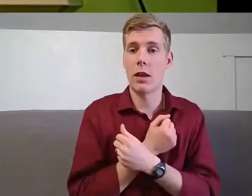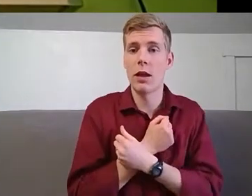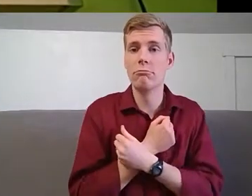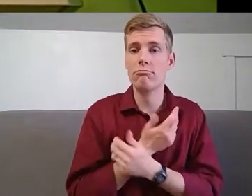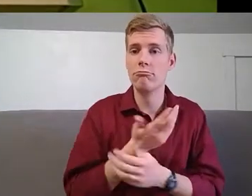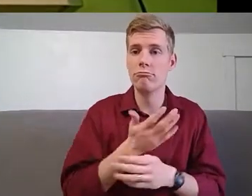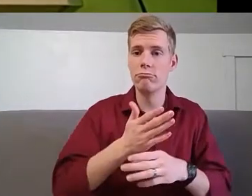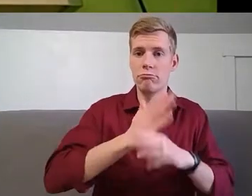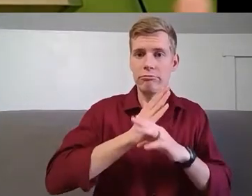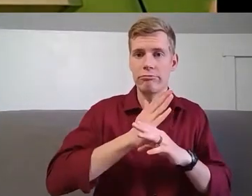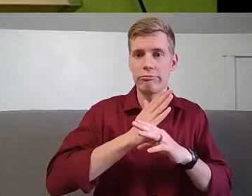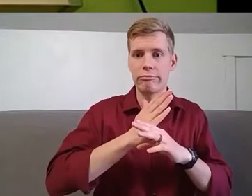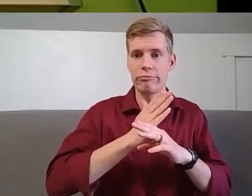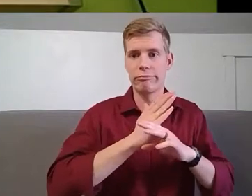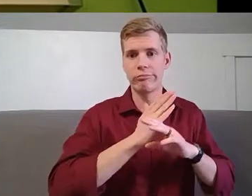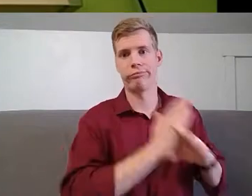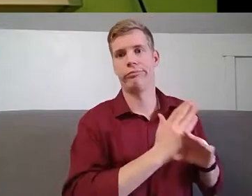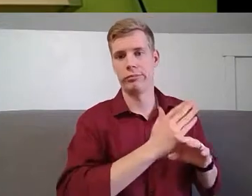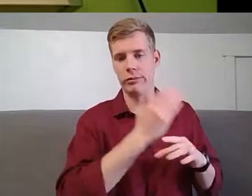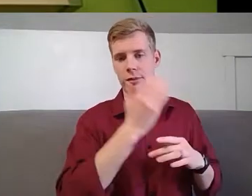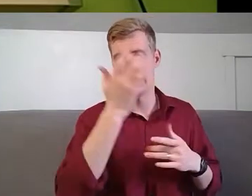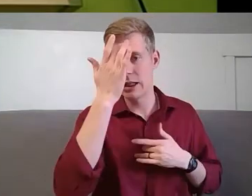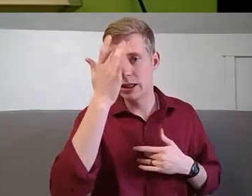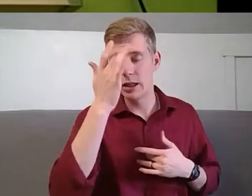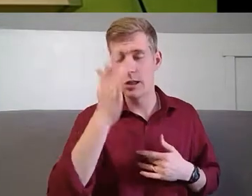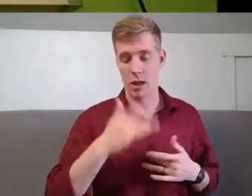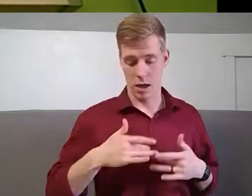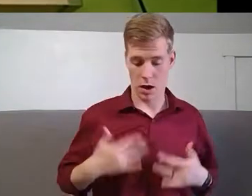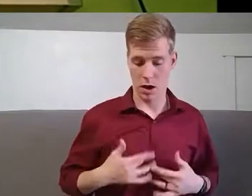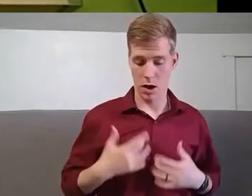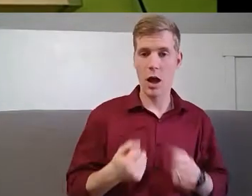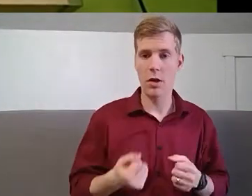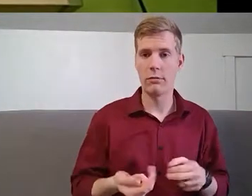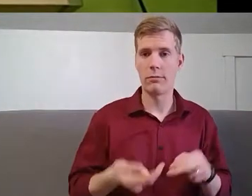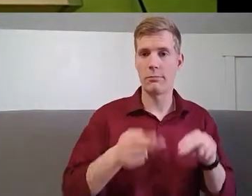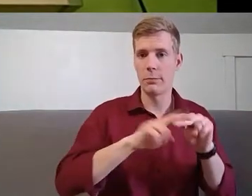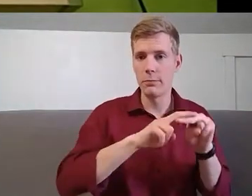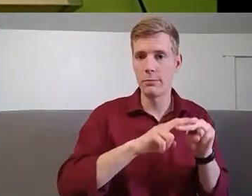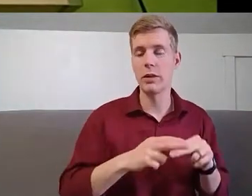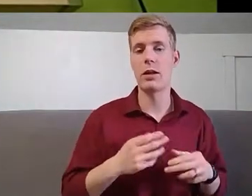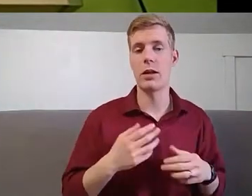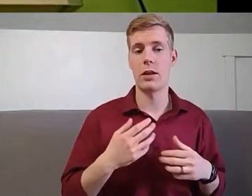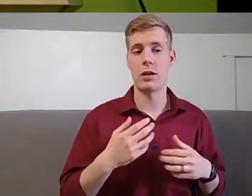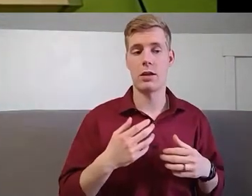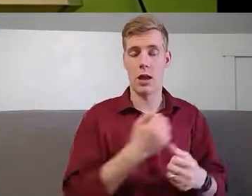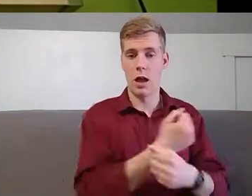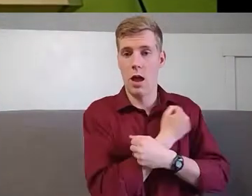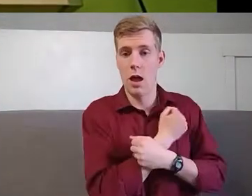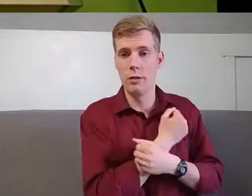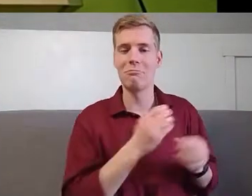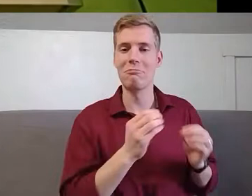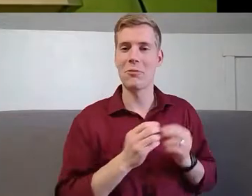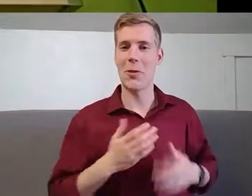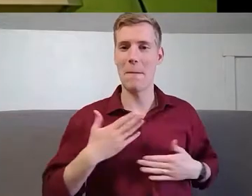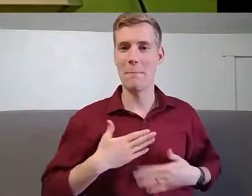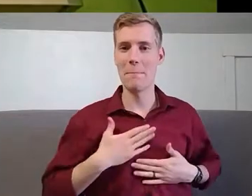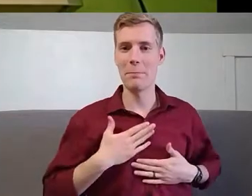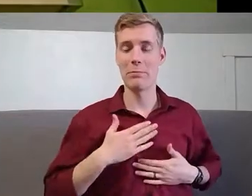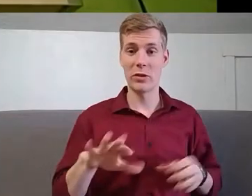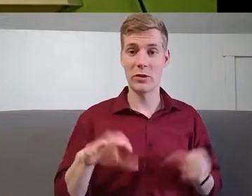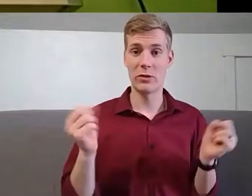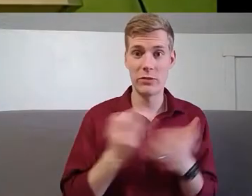protect you against illness. Hugs may boost your heart health. Hugs can make you happier. Hugs can help reduce your